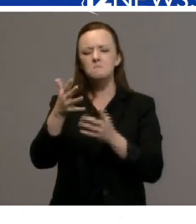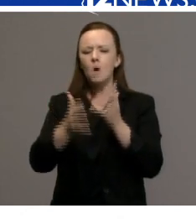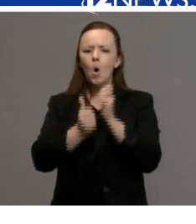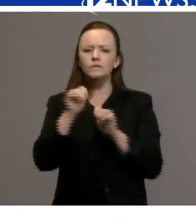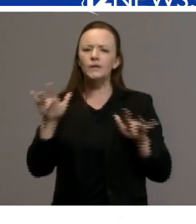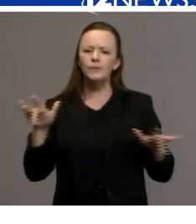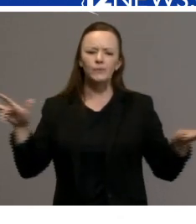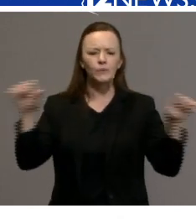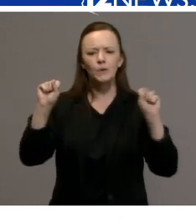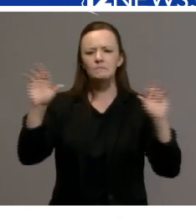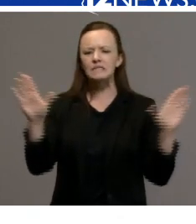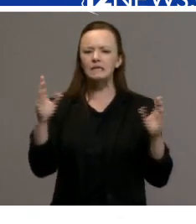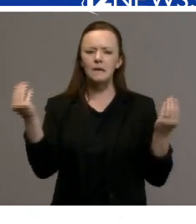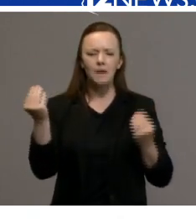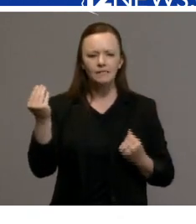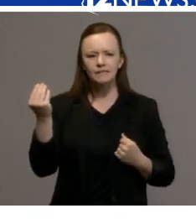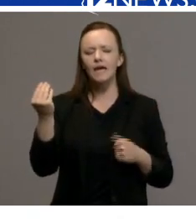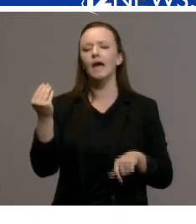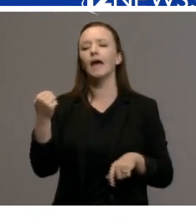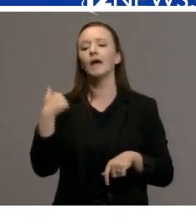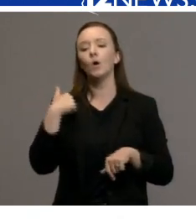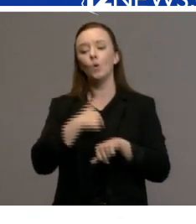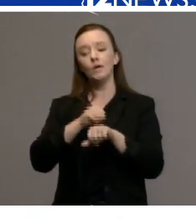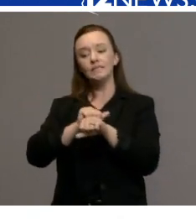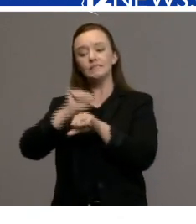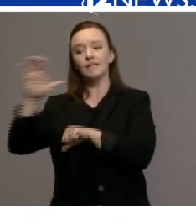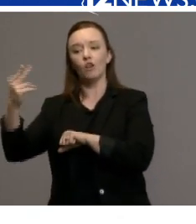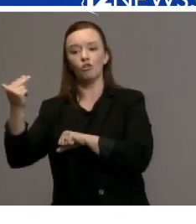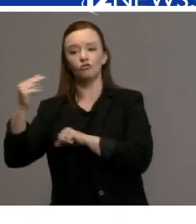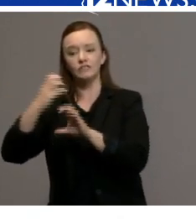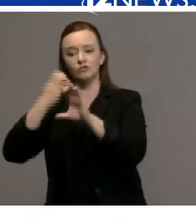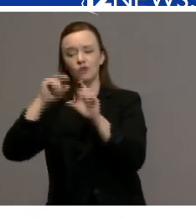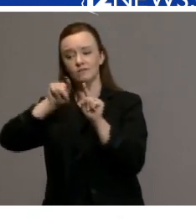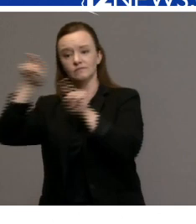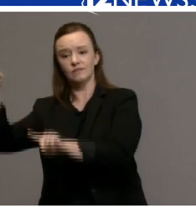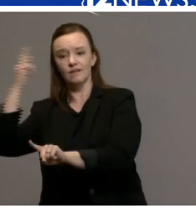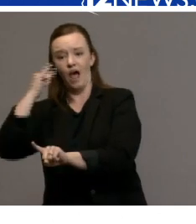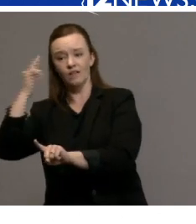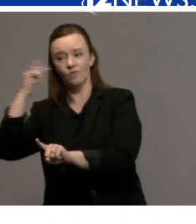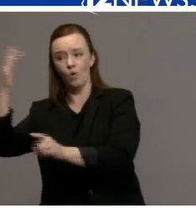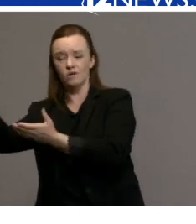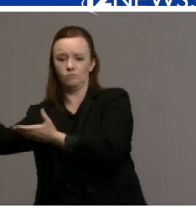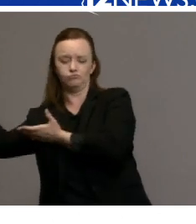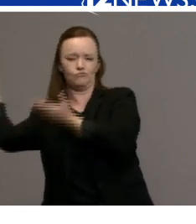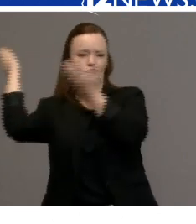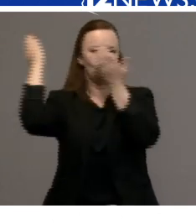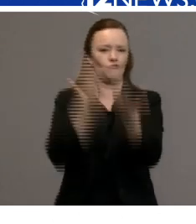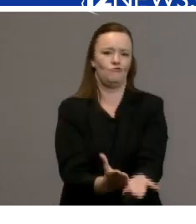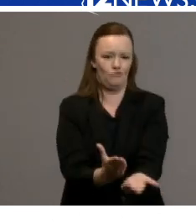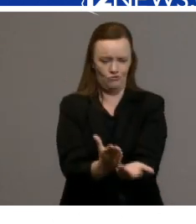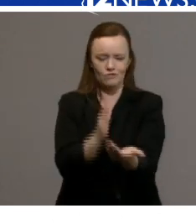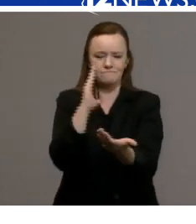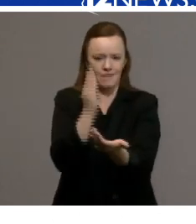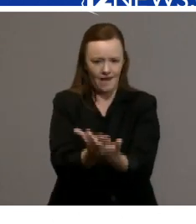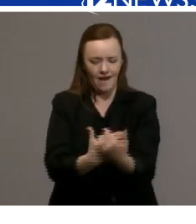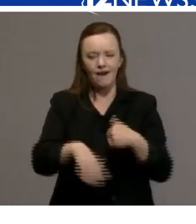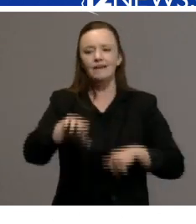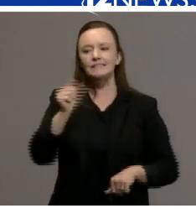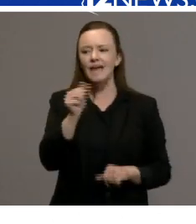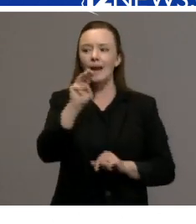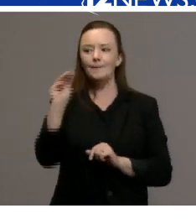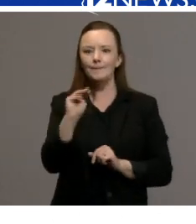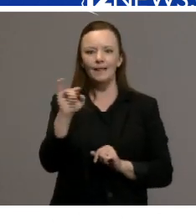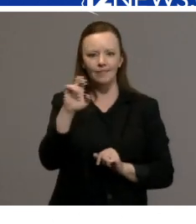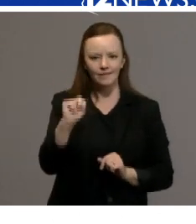sent 13 trucks out to California. We're able to deliver 10 million surgical masks 50,000 face shields filled up the